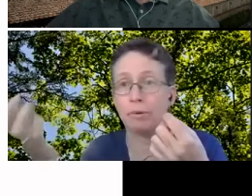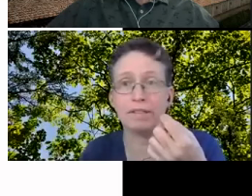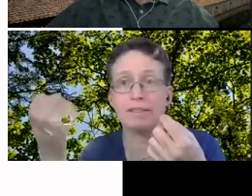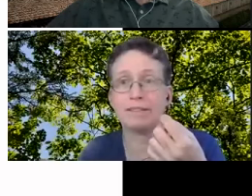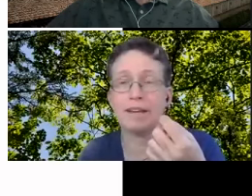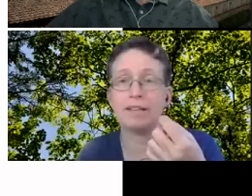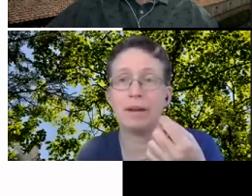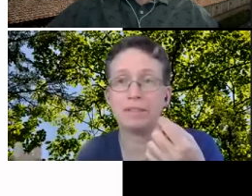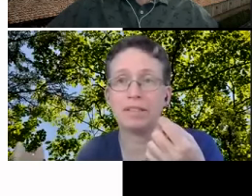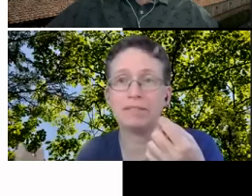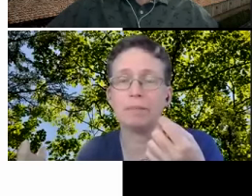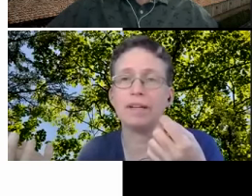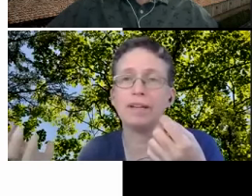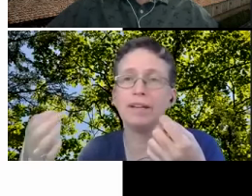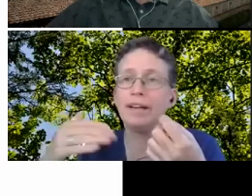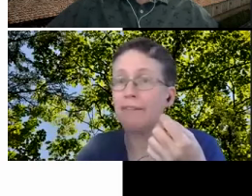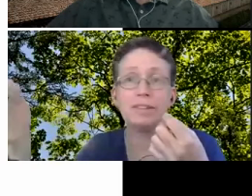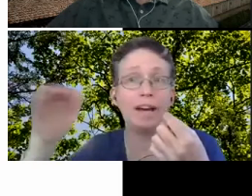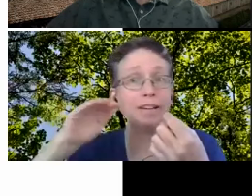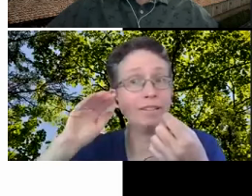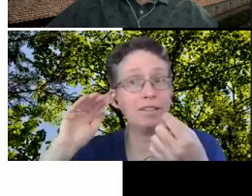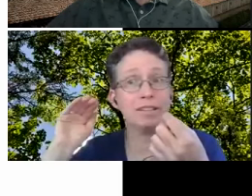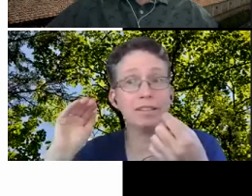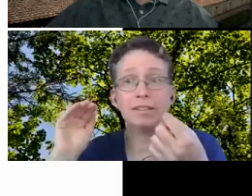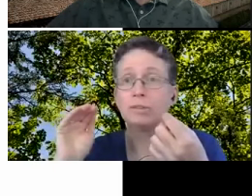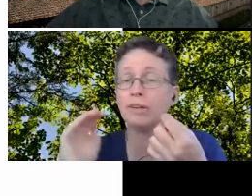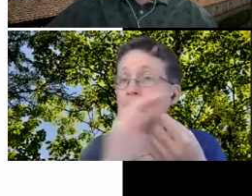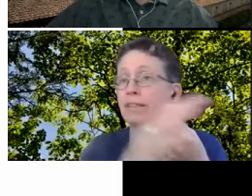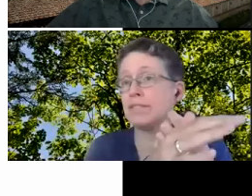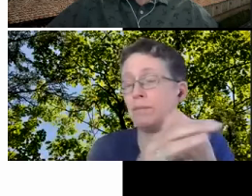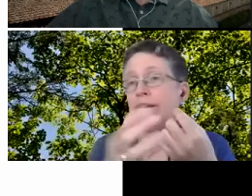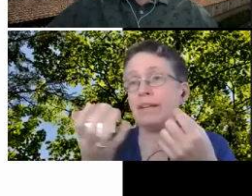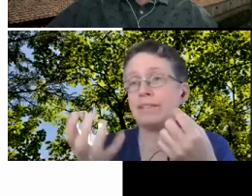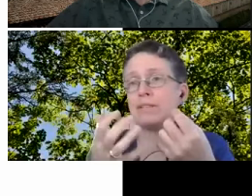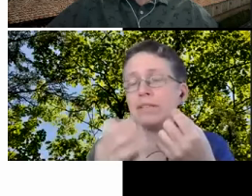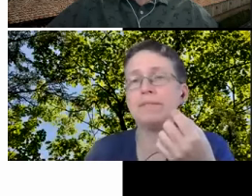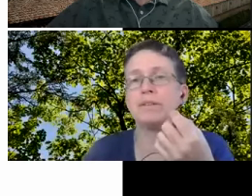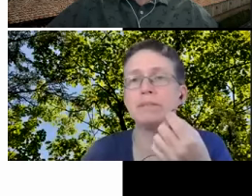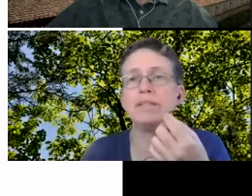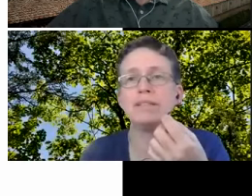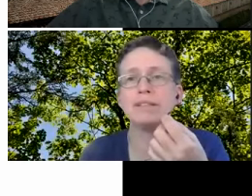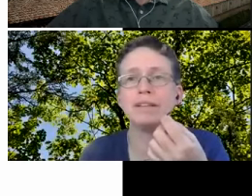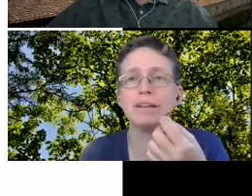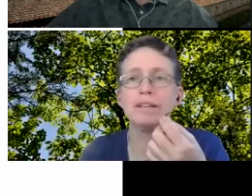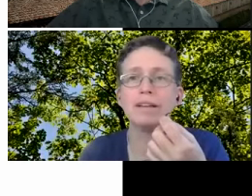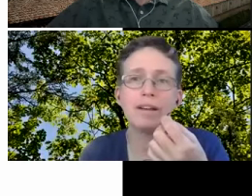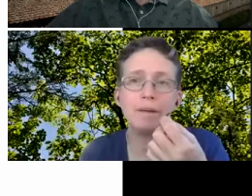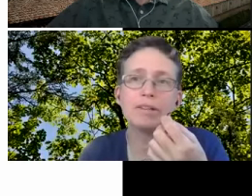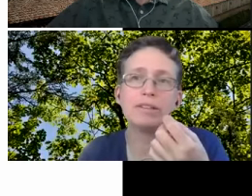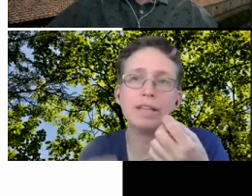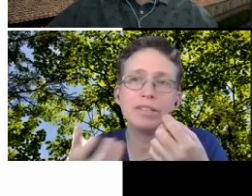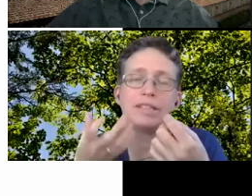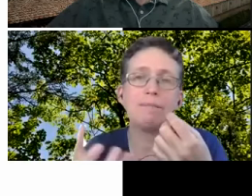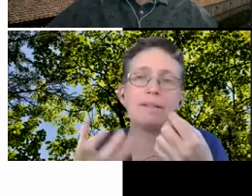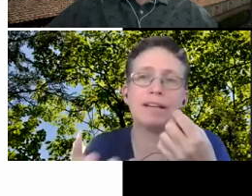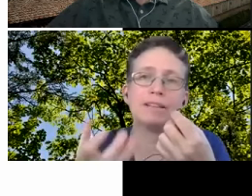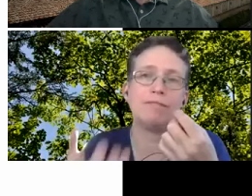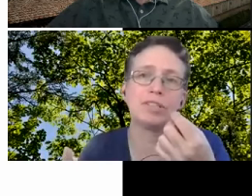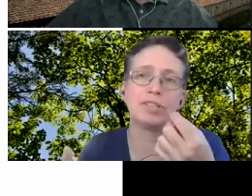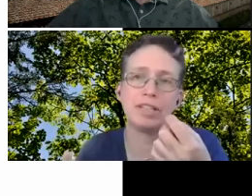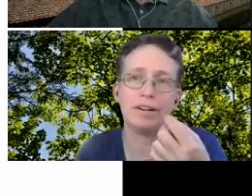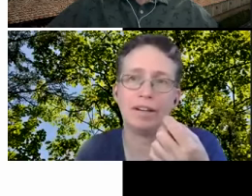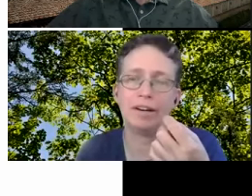a forest, let's say, to housing development, after that, there's a great deal of stability. And so some of those species that come there, they just happen to